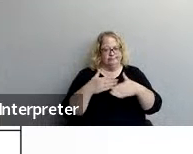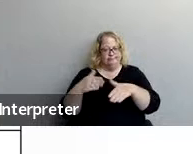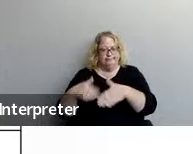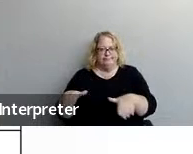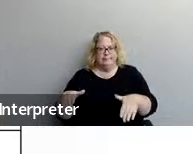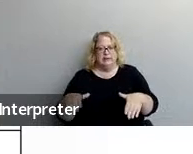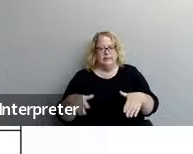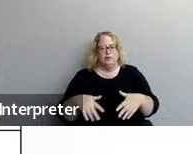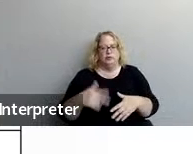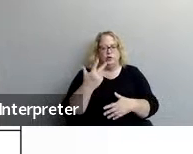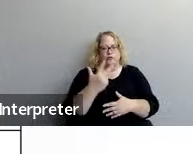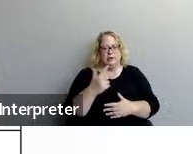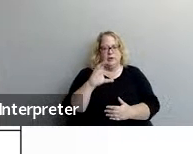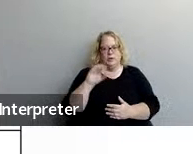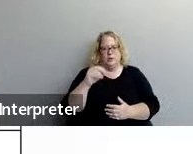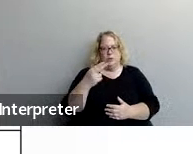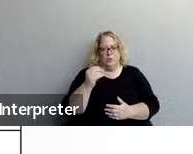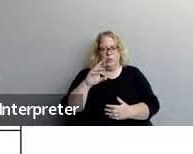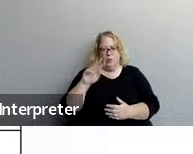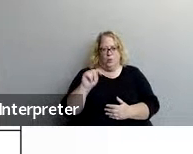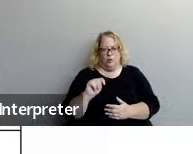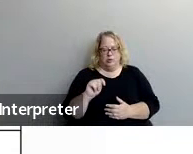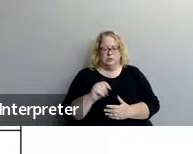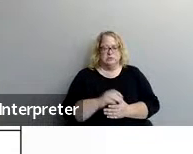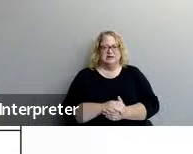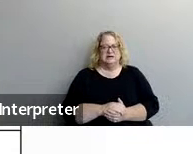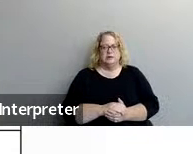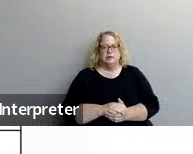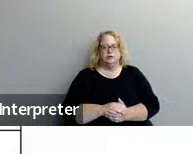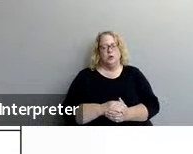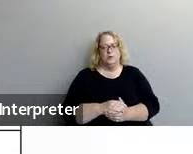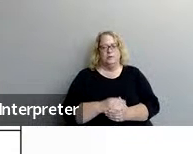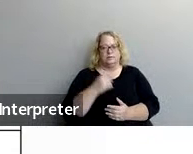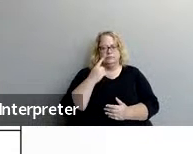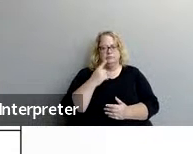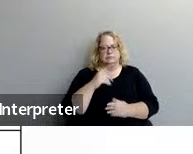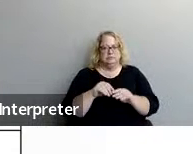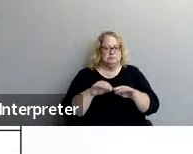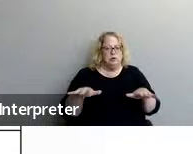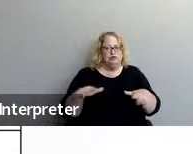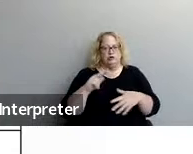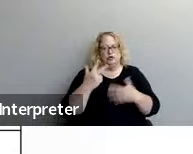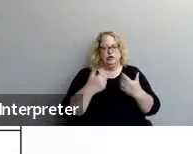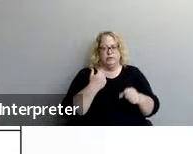into 3 cohorts, so it's spread across the 3-year period.